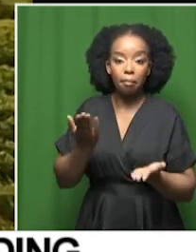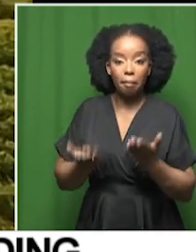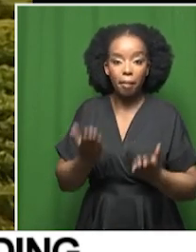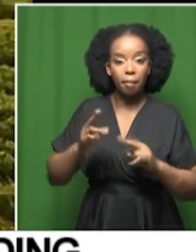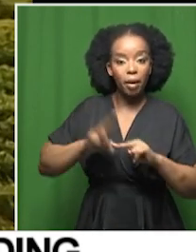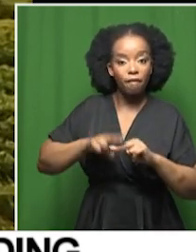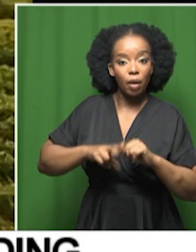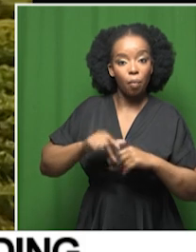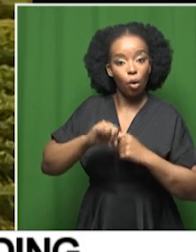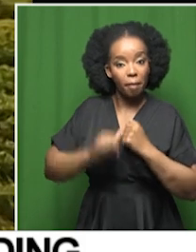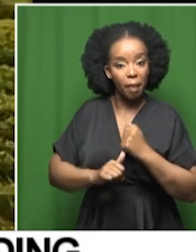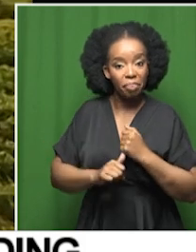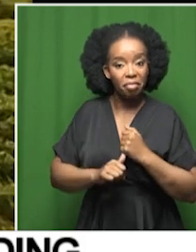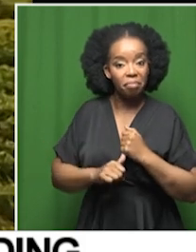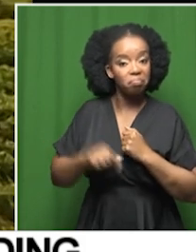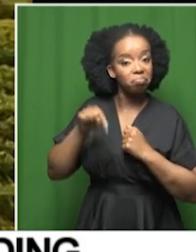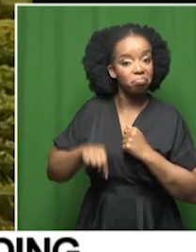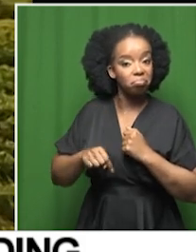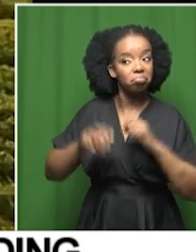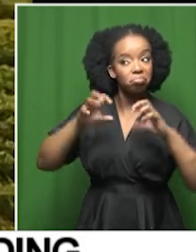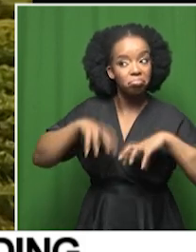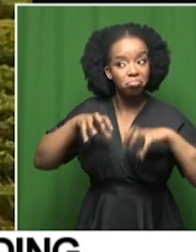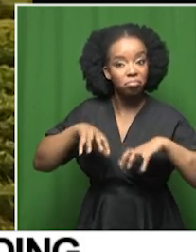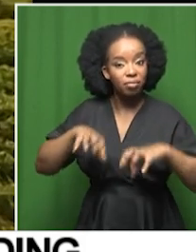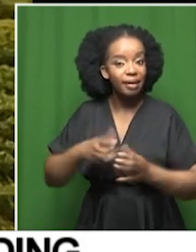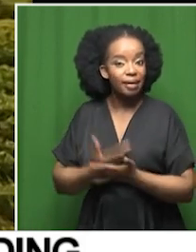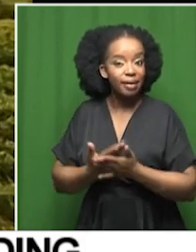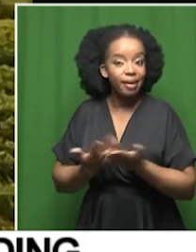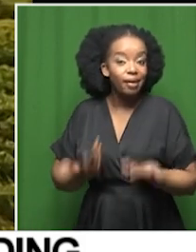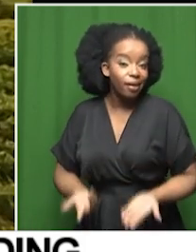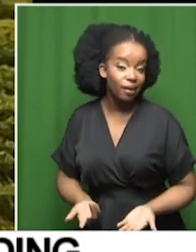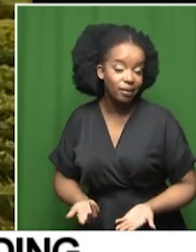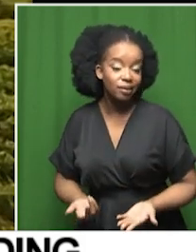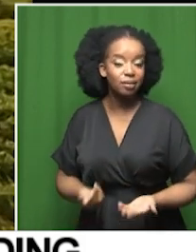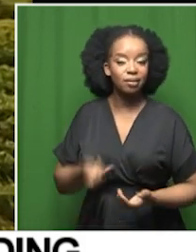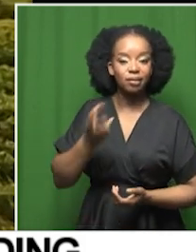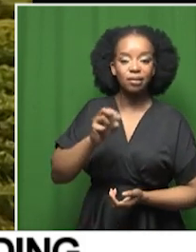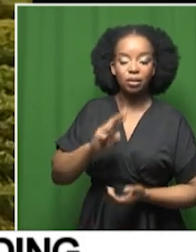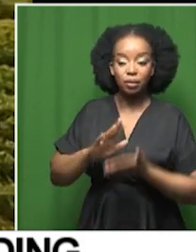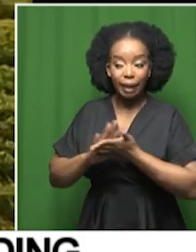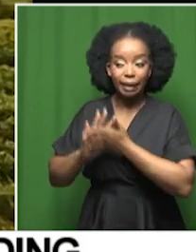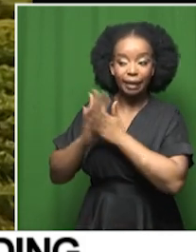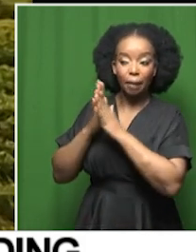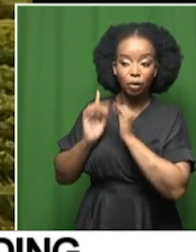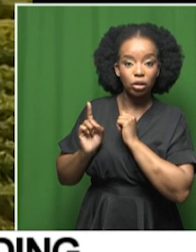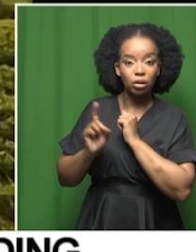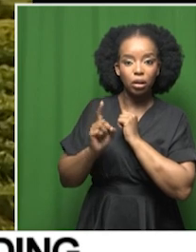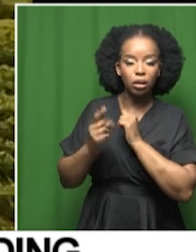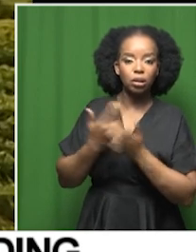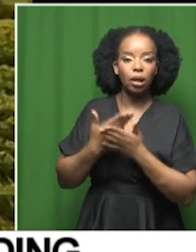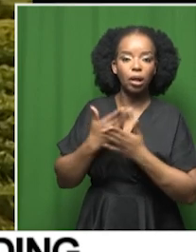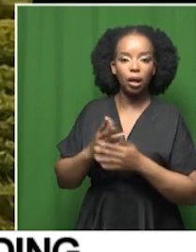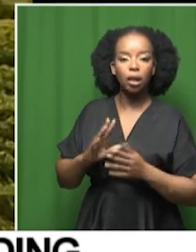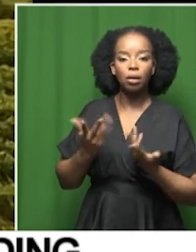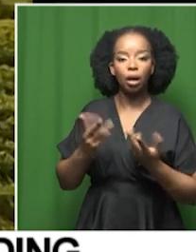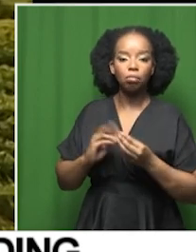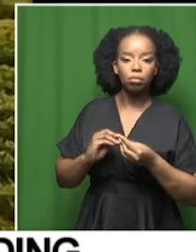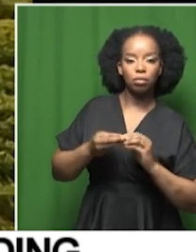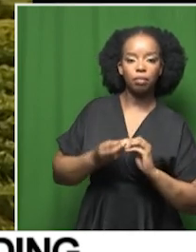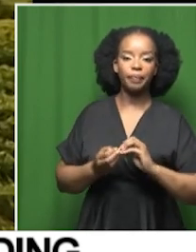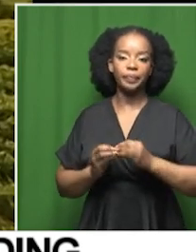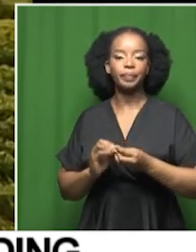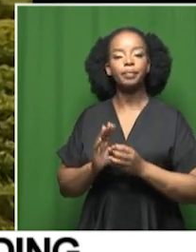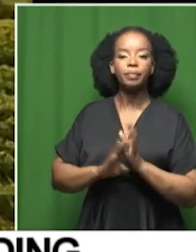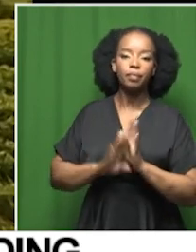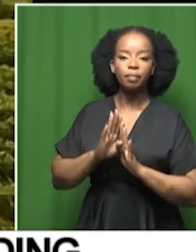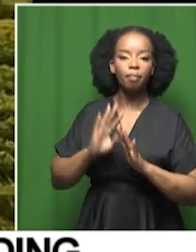rainfall. So the damage to those crops, whether that's permanent or whether they can recover, will have a huge impact in terms of